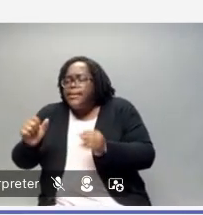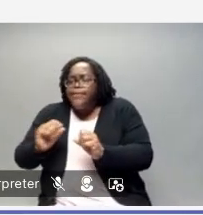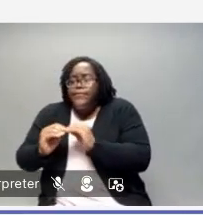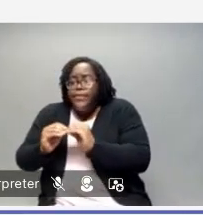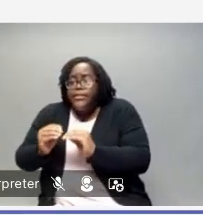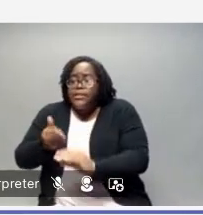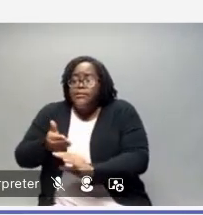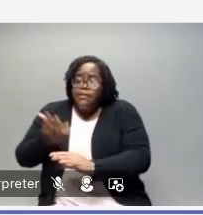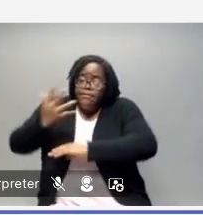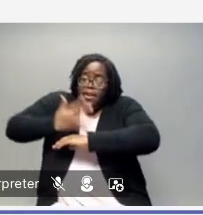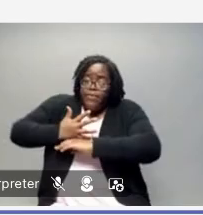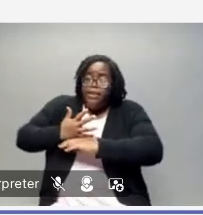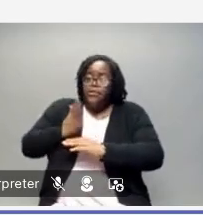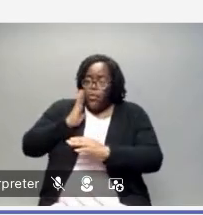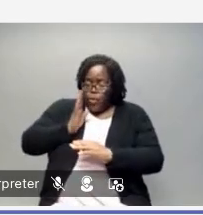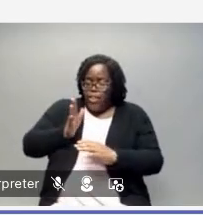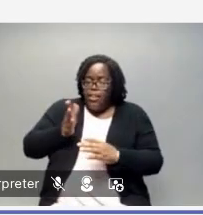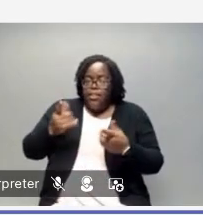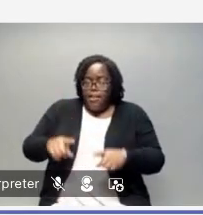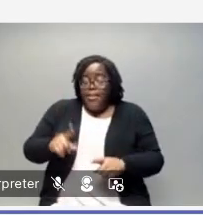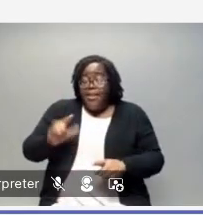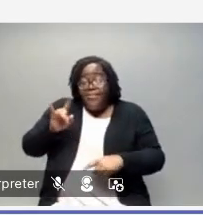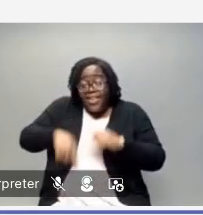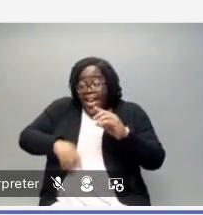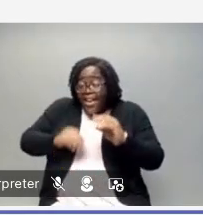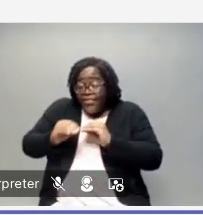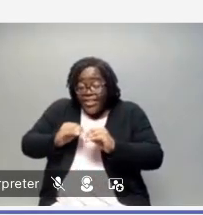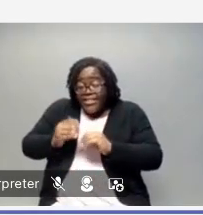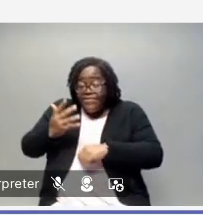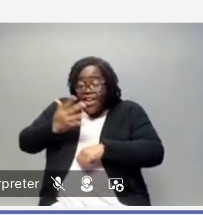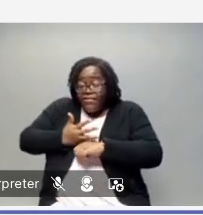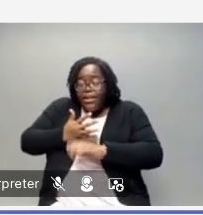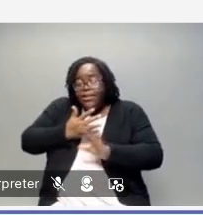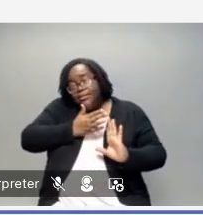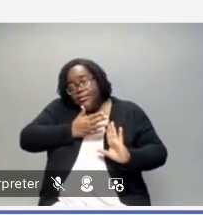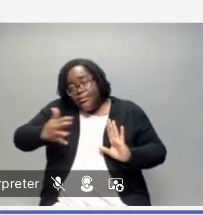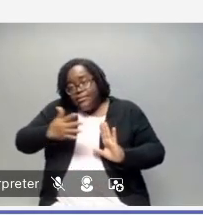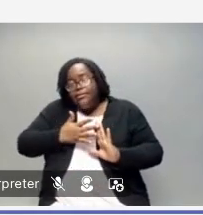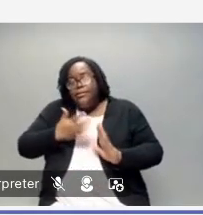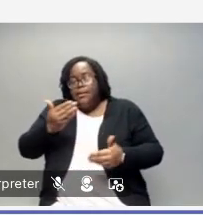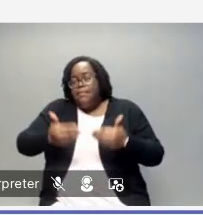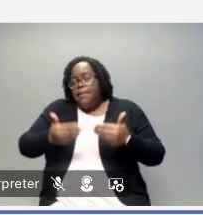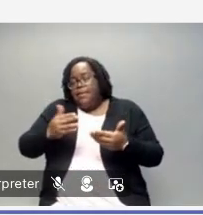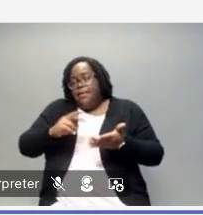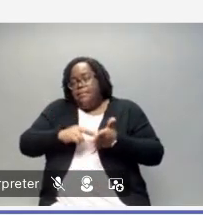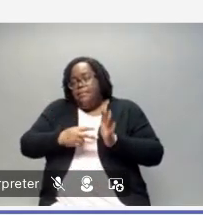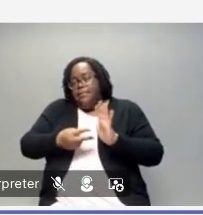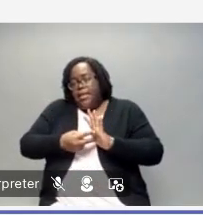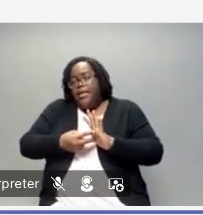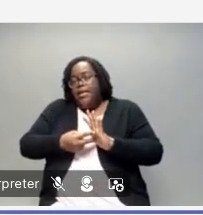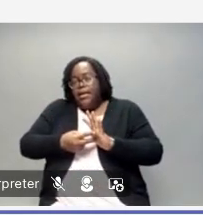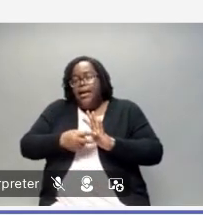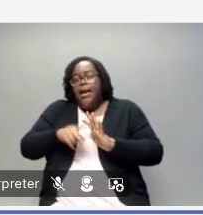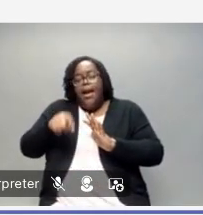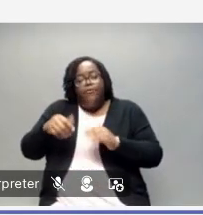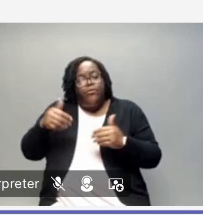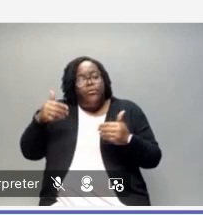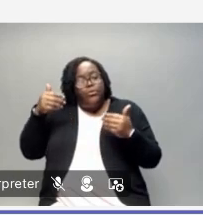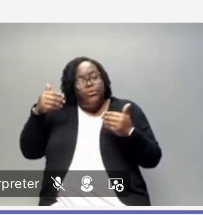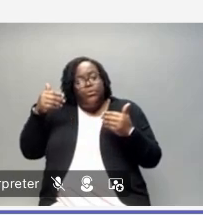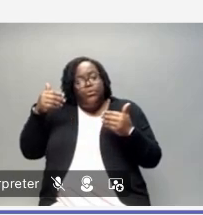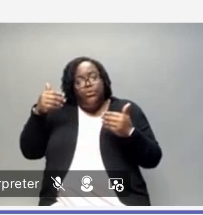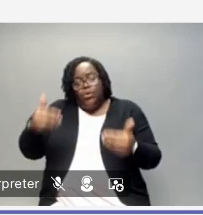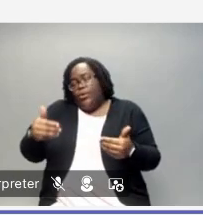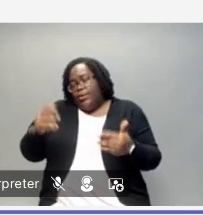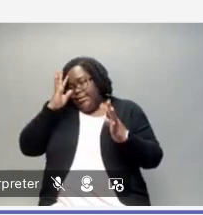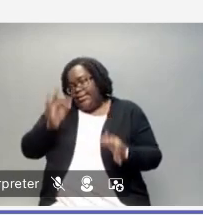5 days, we will do it. If we can't, then it might mean that we're going to be faster to call to turn